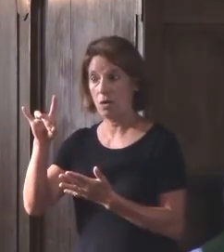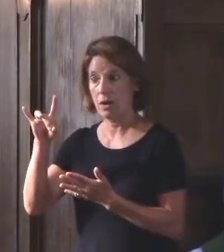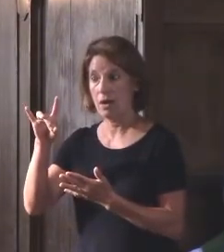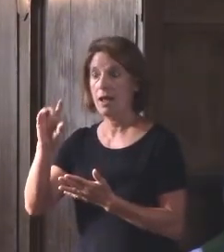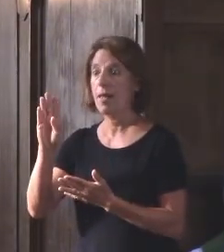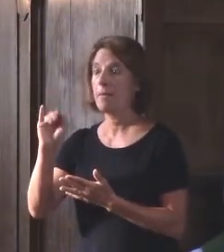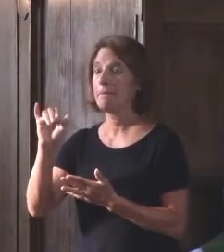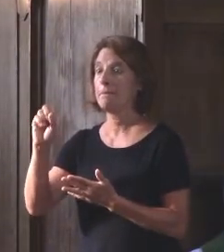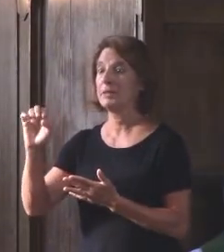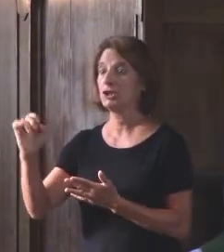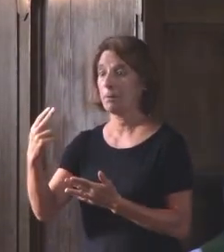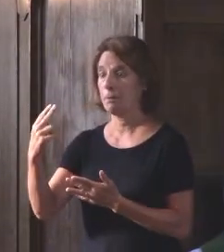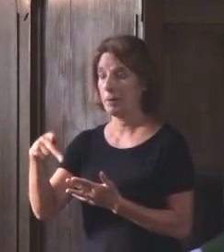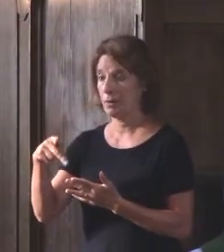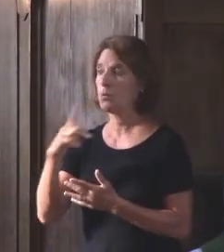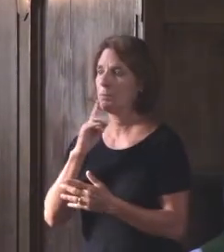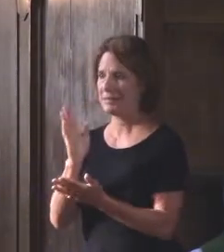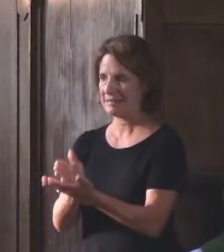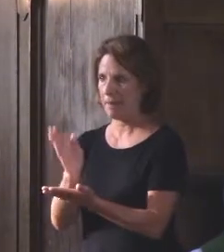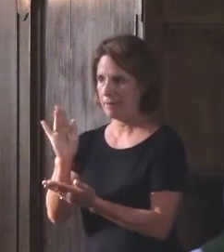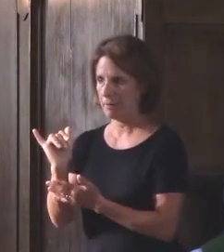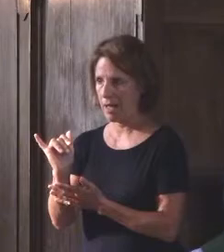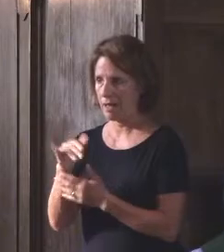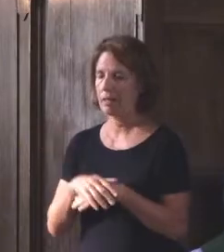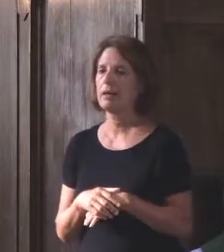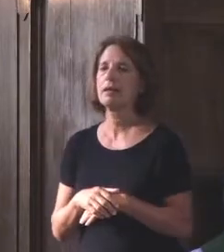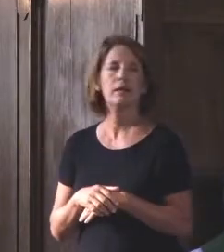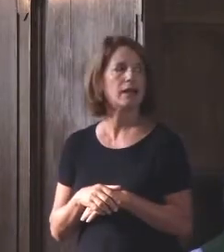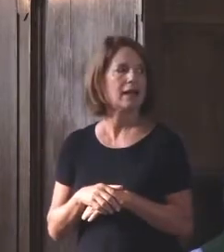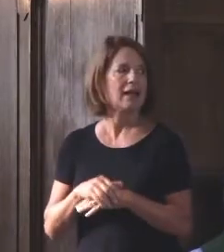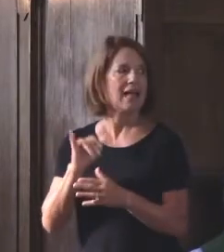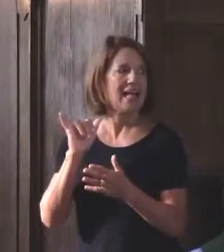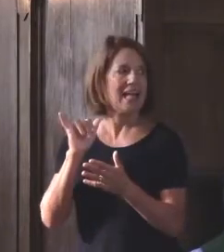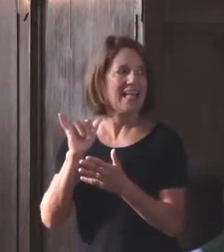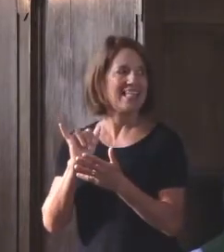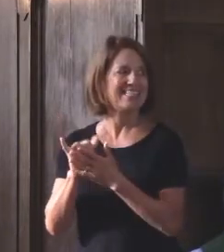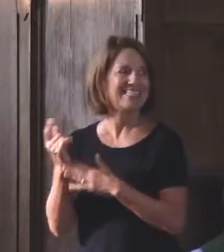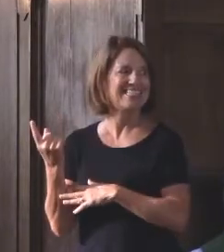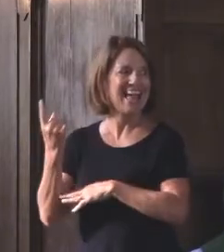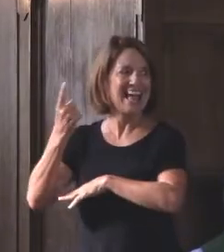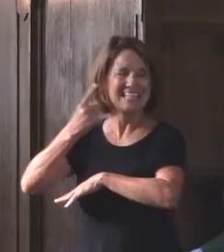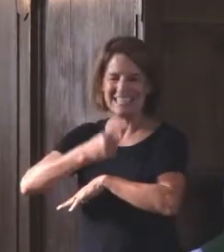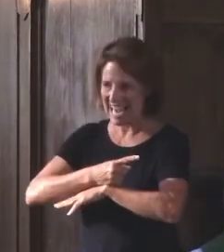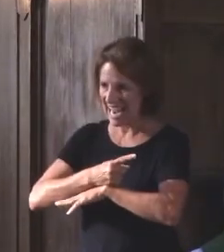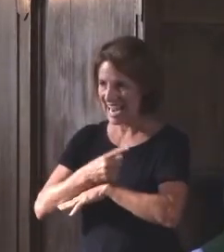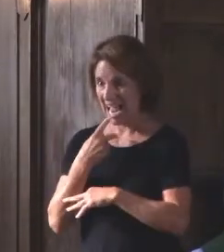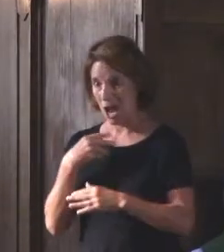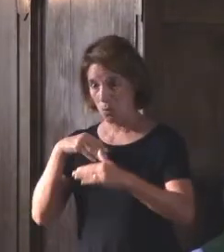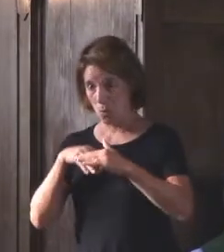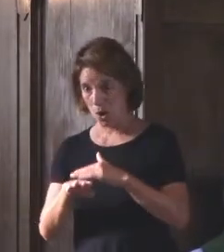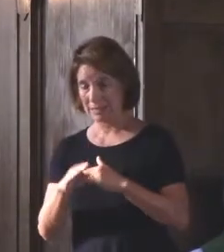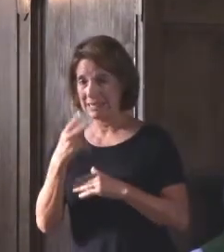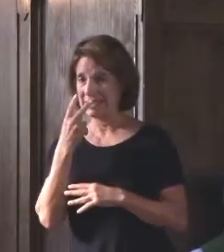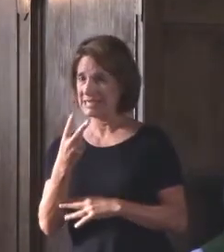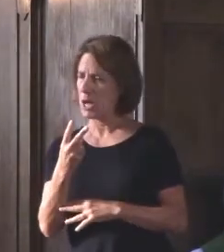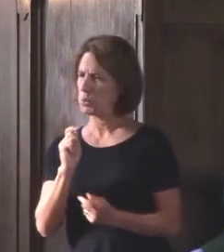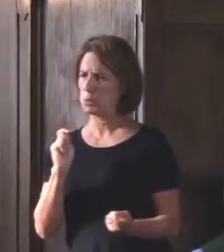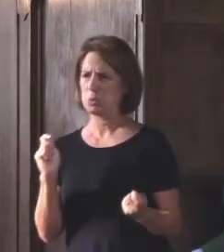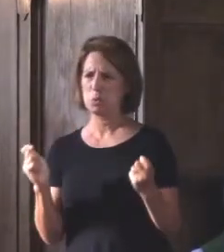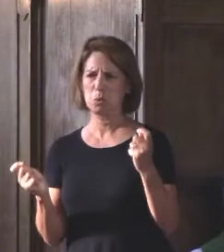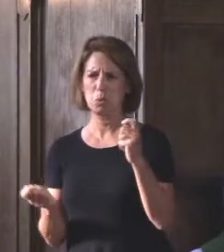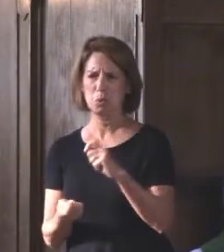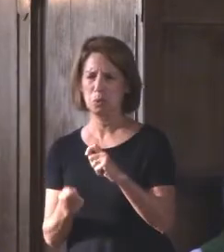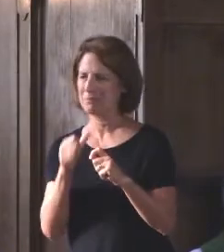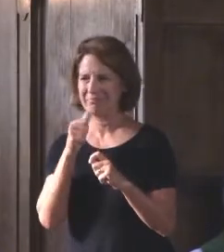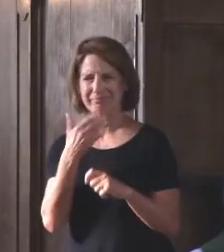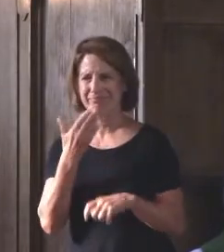by. And that Sunday, I walked in and there had been a transformation, and not in a good way.